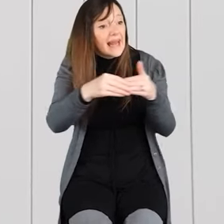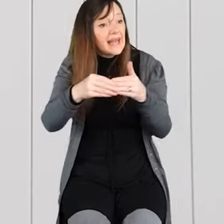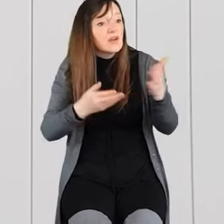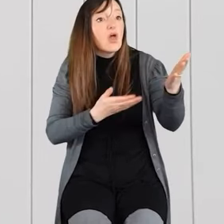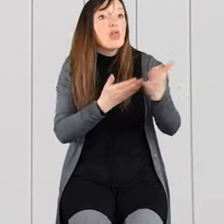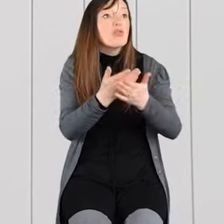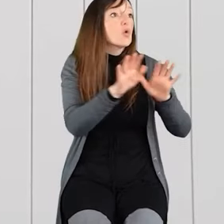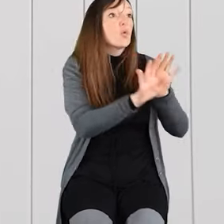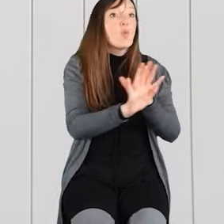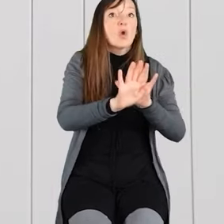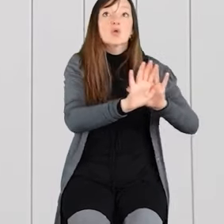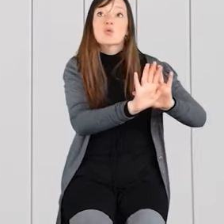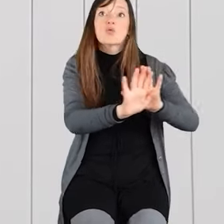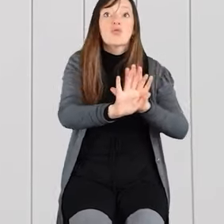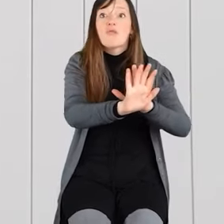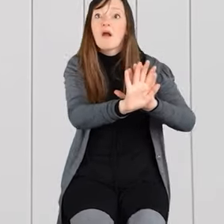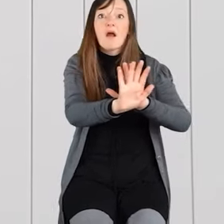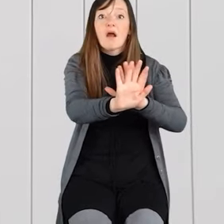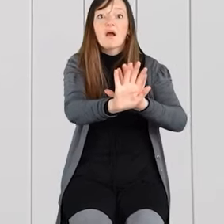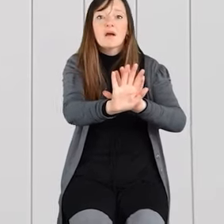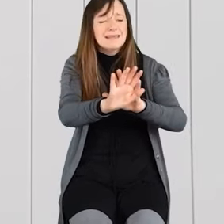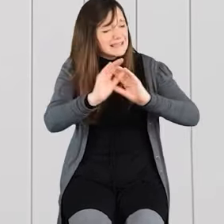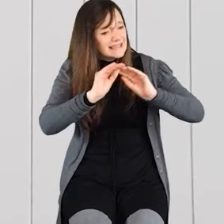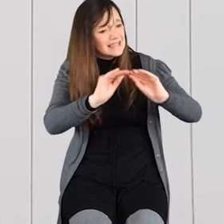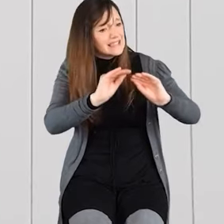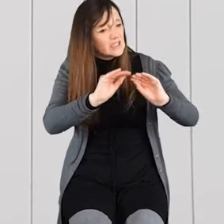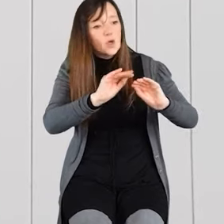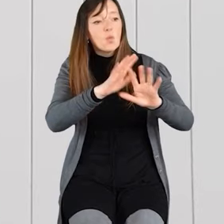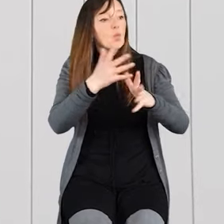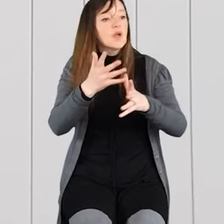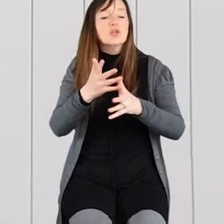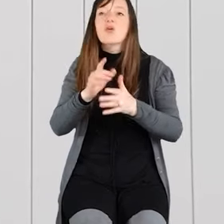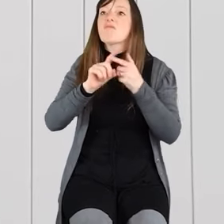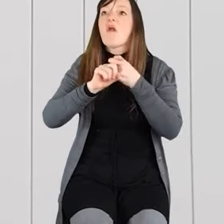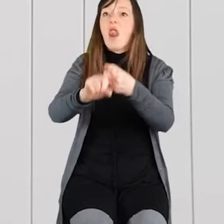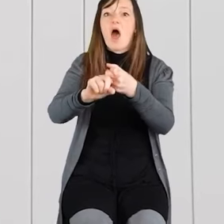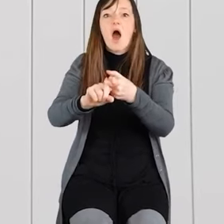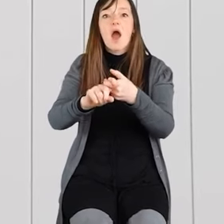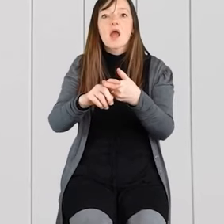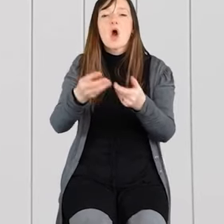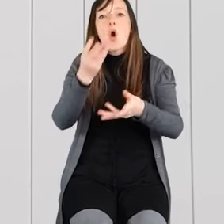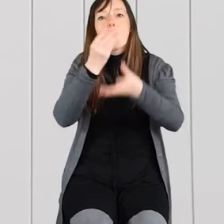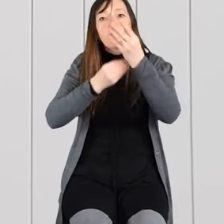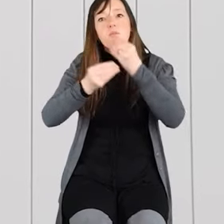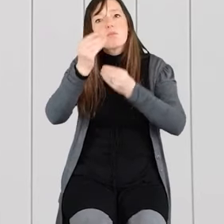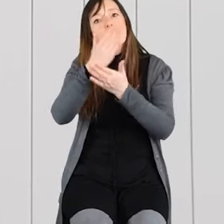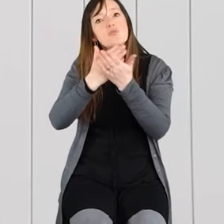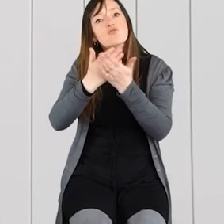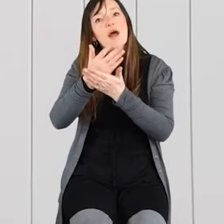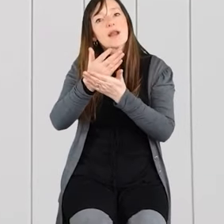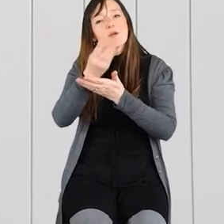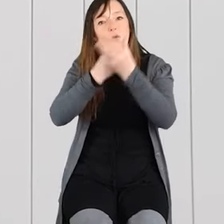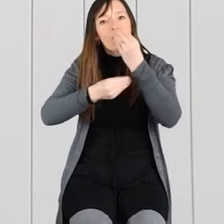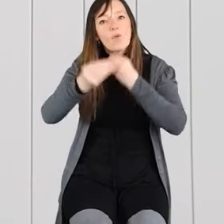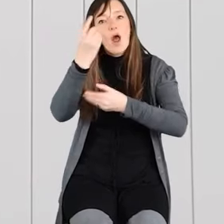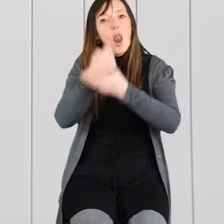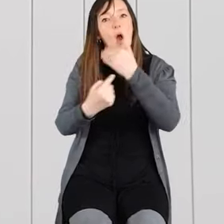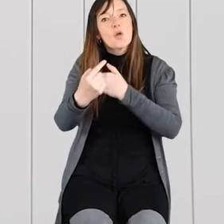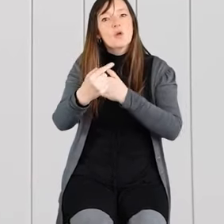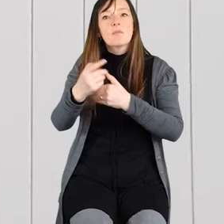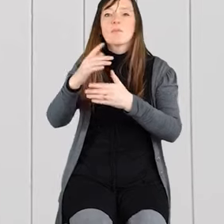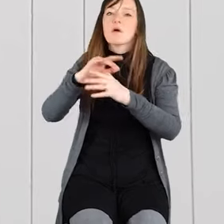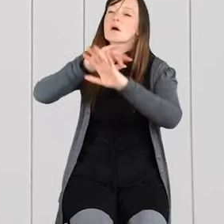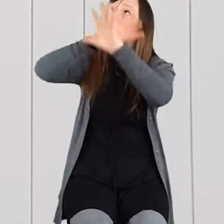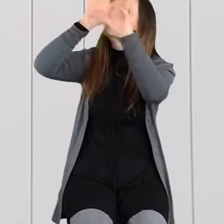even in wilderness wanderings, humbling and feeding us, teaching us that we do not live on bread